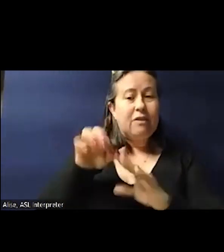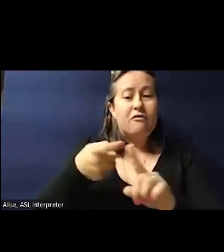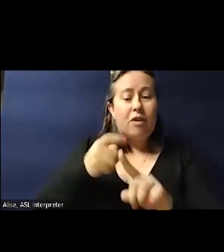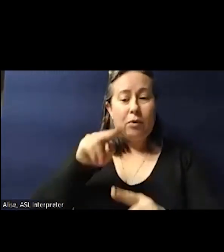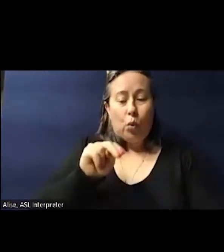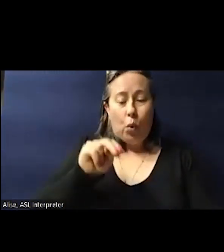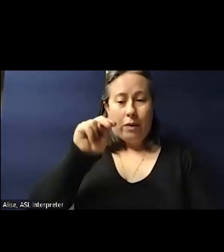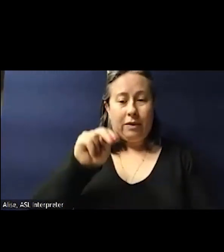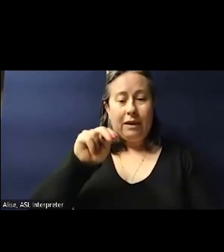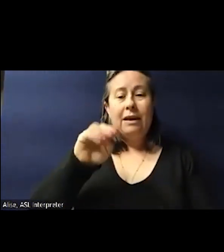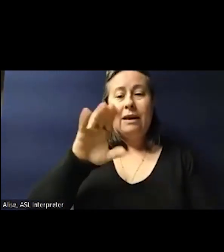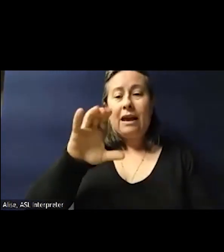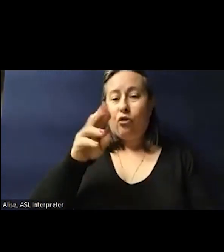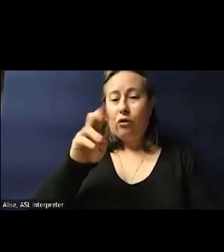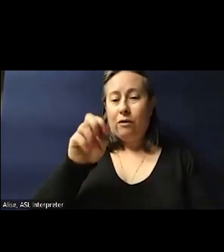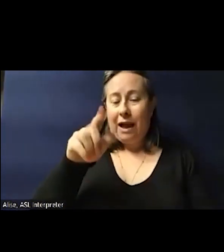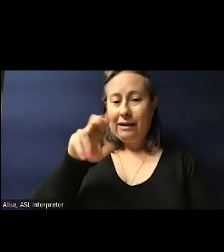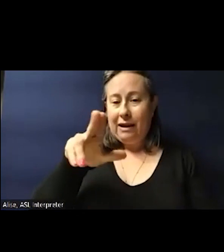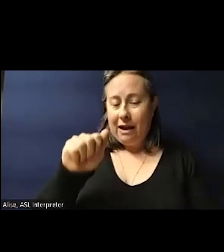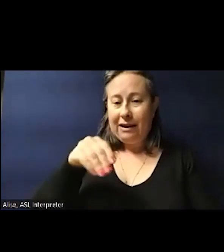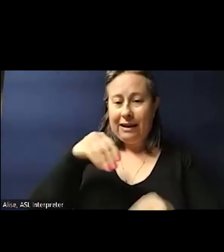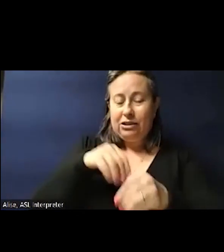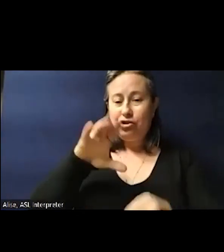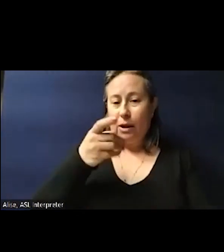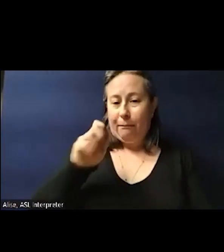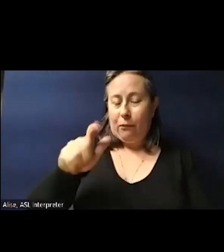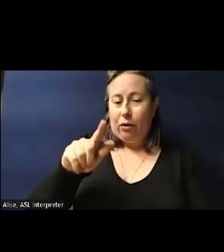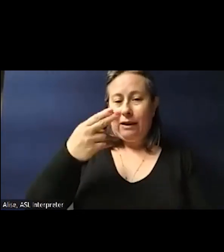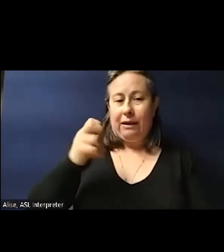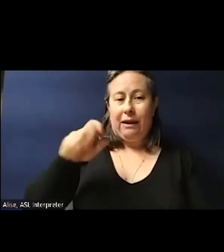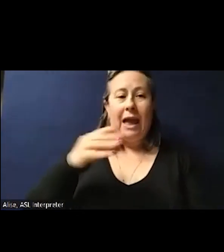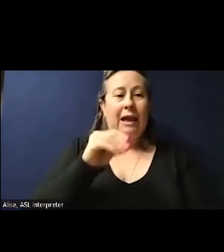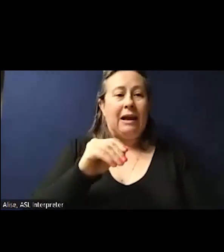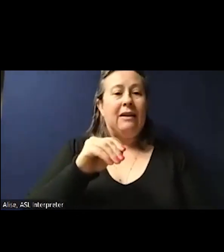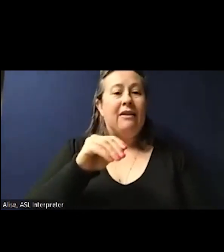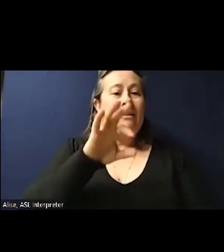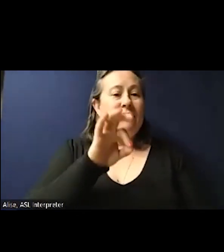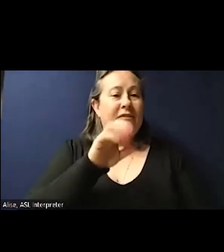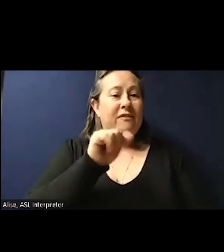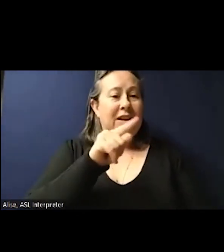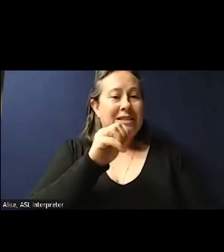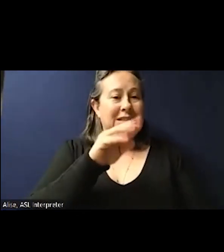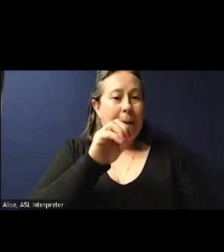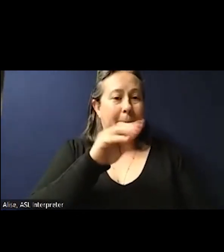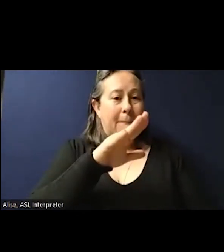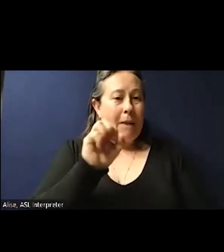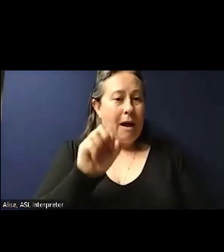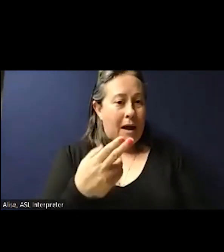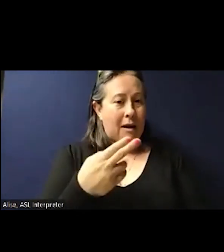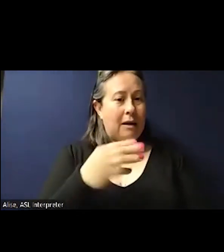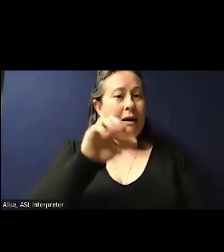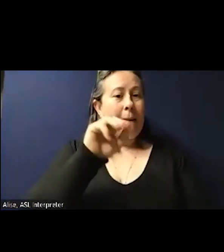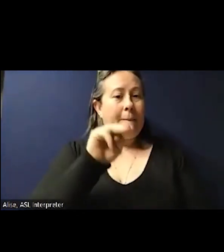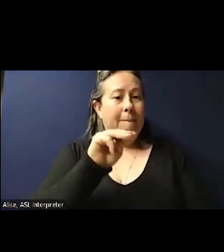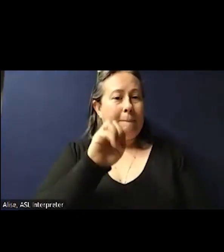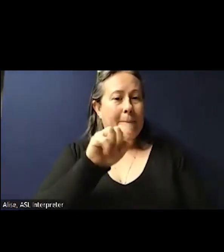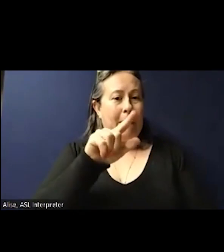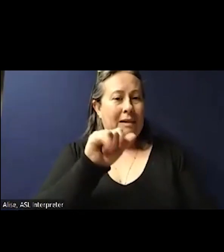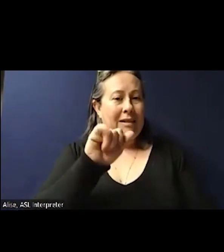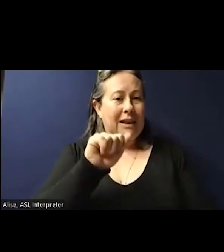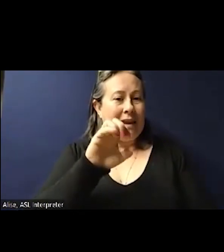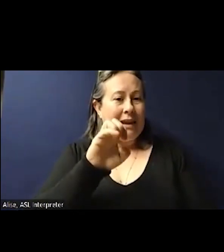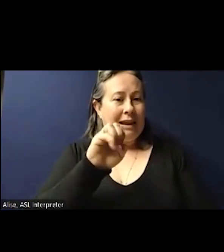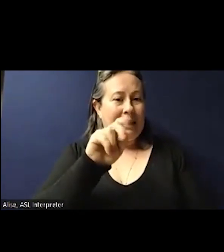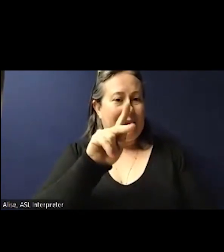Carolina at Chapel Hill, and Dr. Fatima Malakian, who is a professor of food science, director of